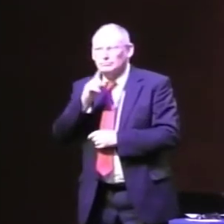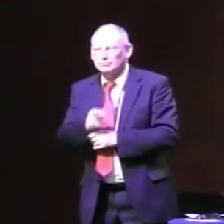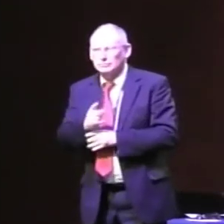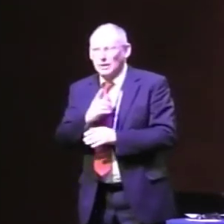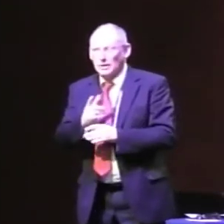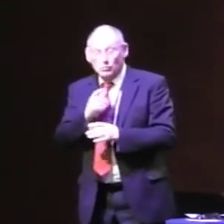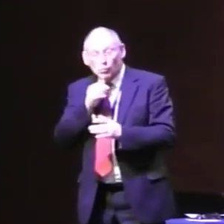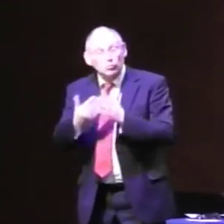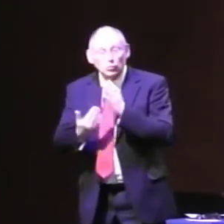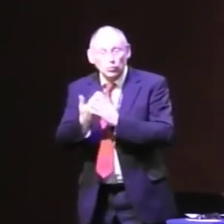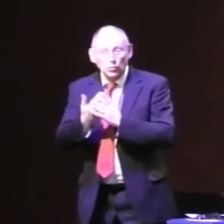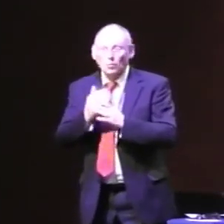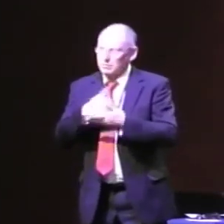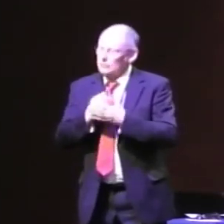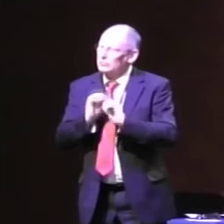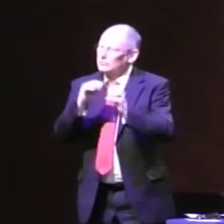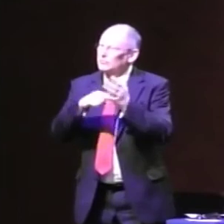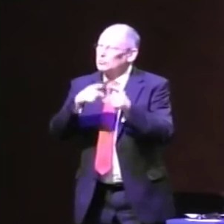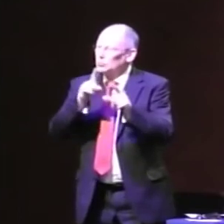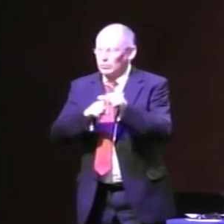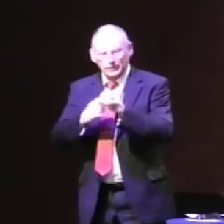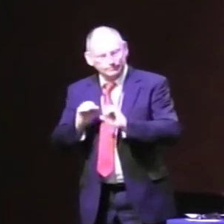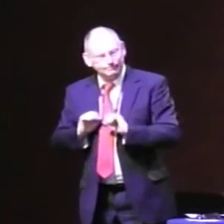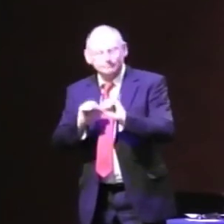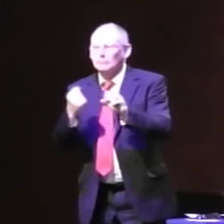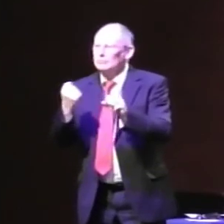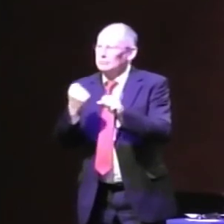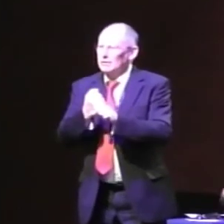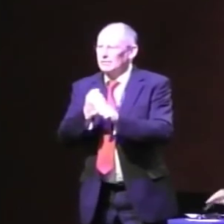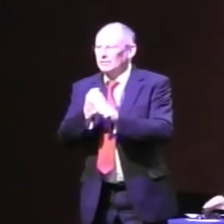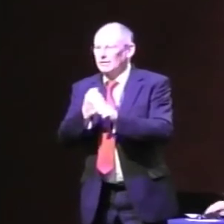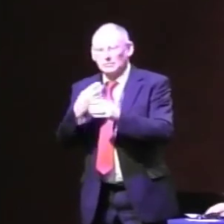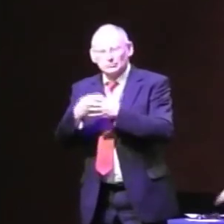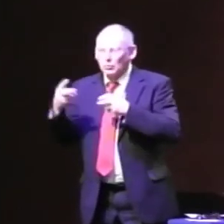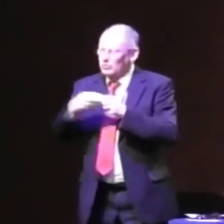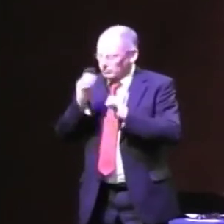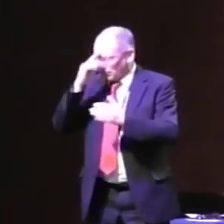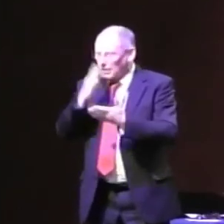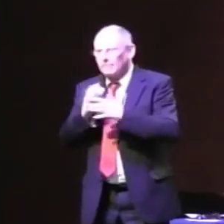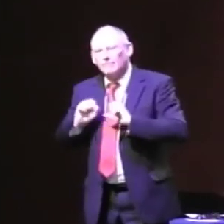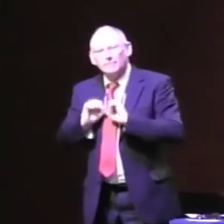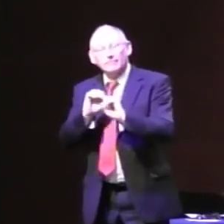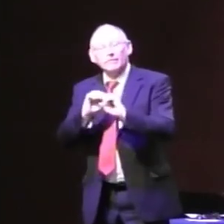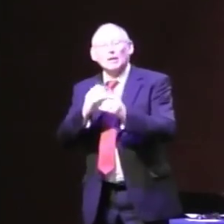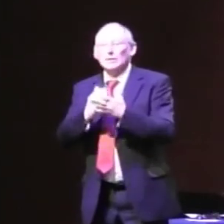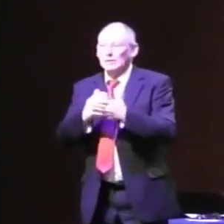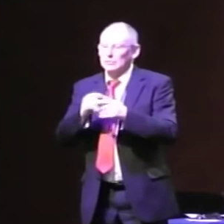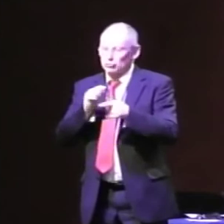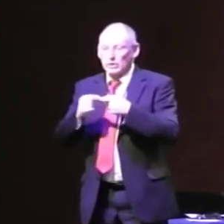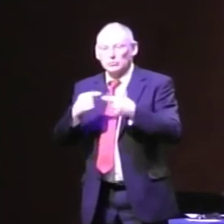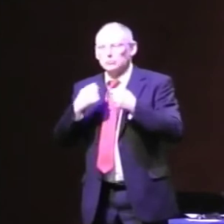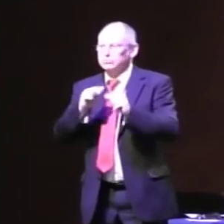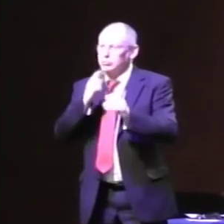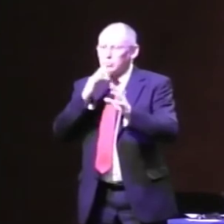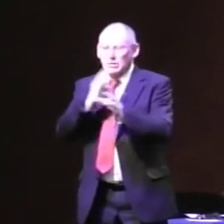of course. It's part of the Tories' ongoing manufactured austerity ideology and their drive to privatise every